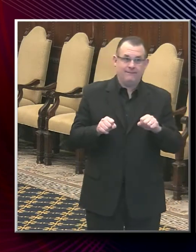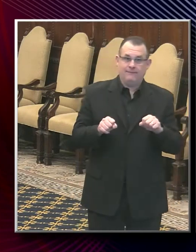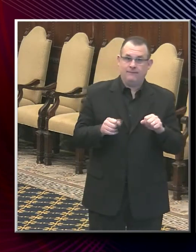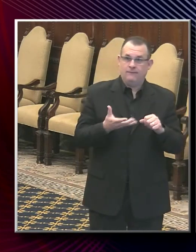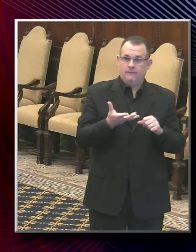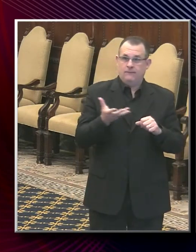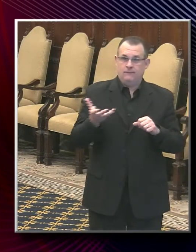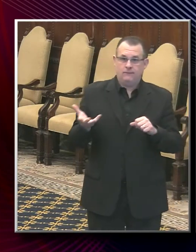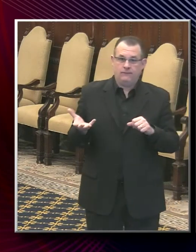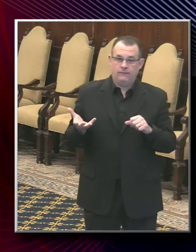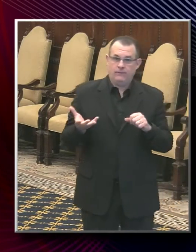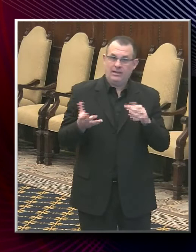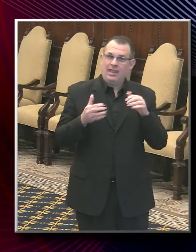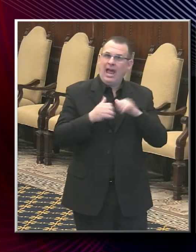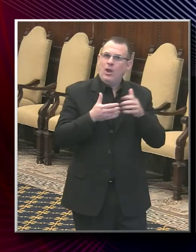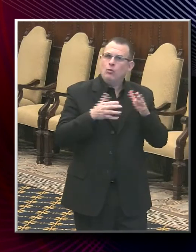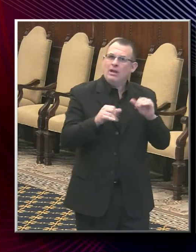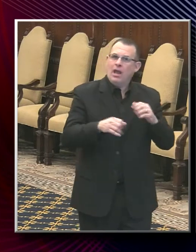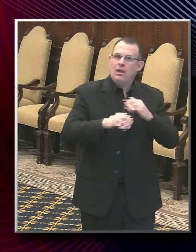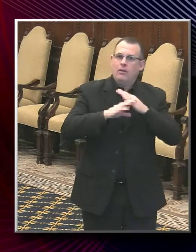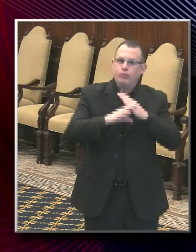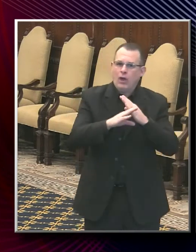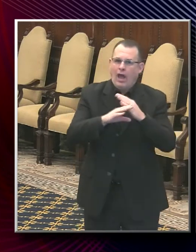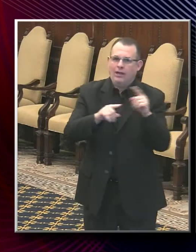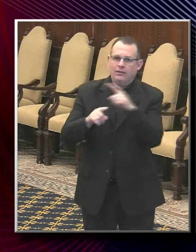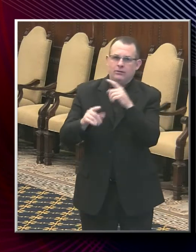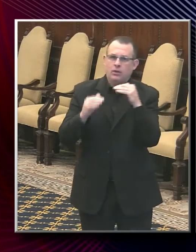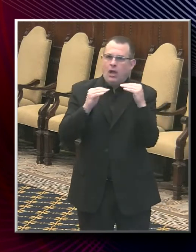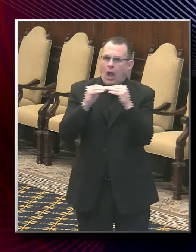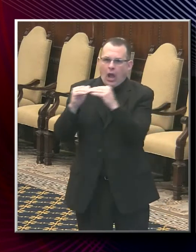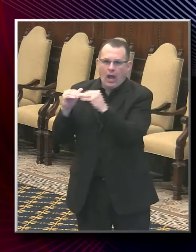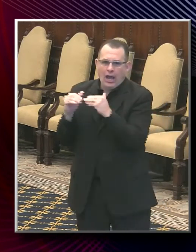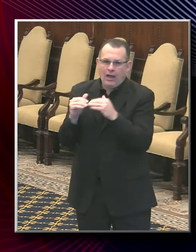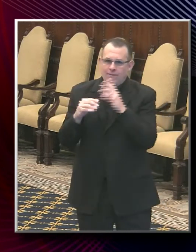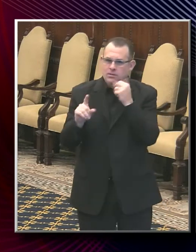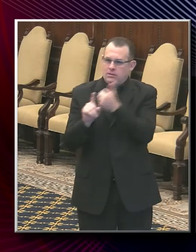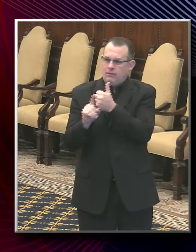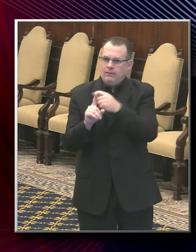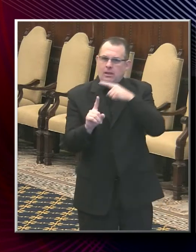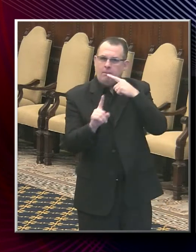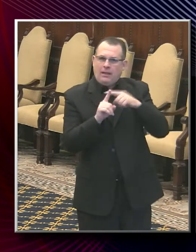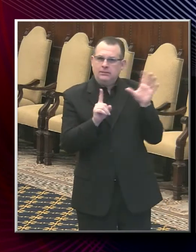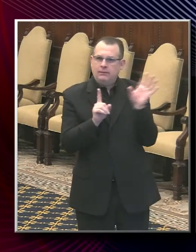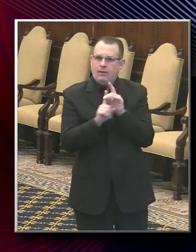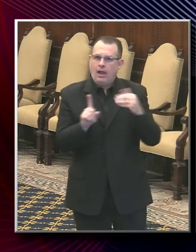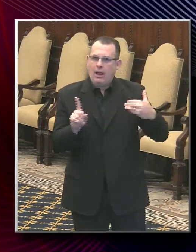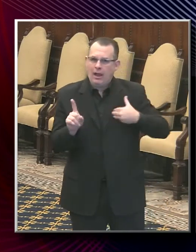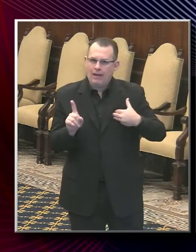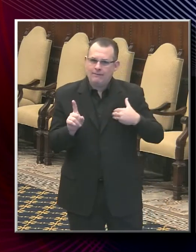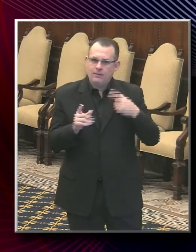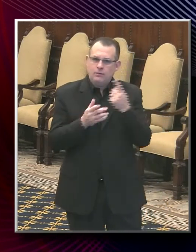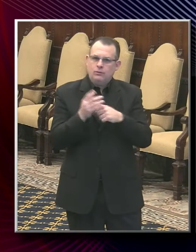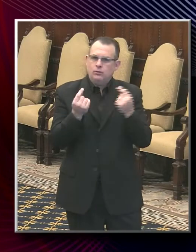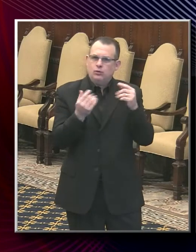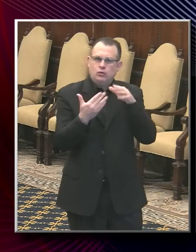offered protections, and some of their co-workers have turned out to be positive. What measures are there in place to address